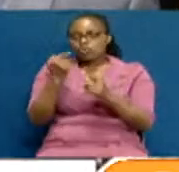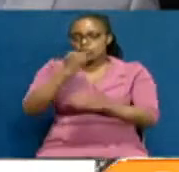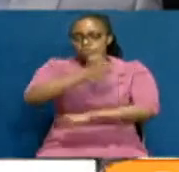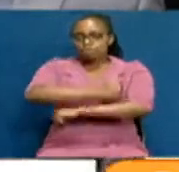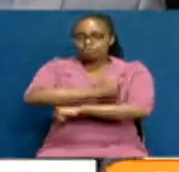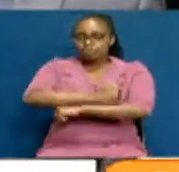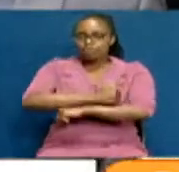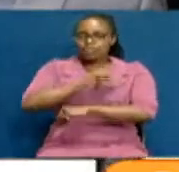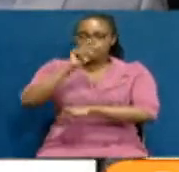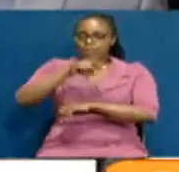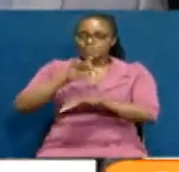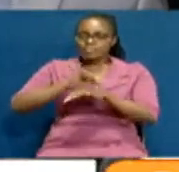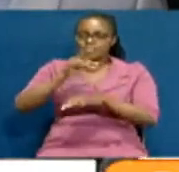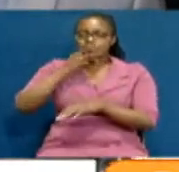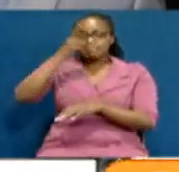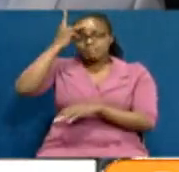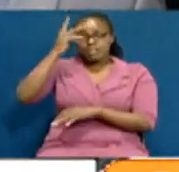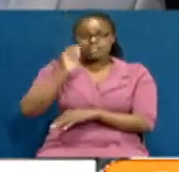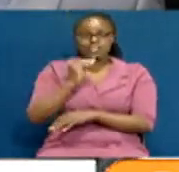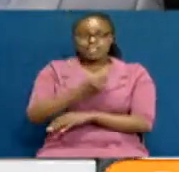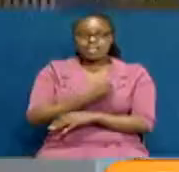us be sensitive to our parents.